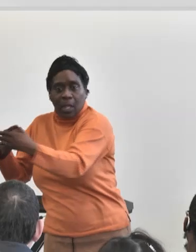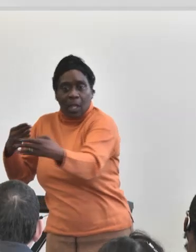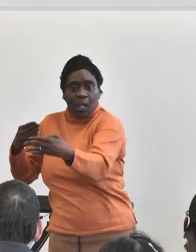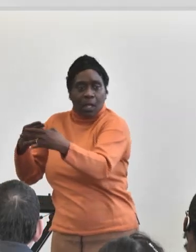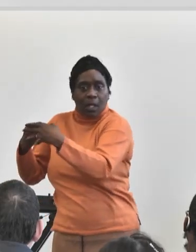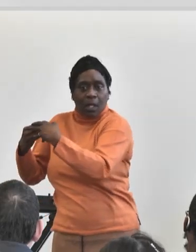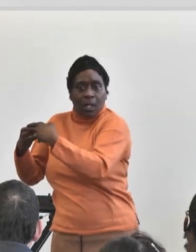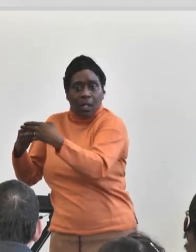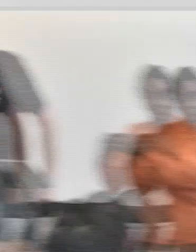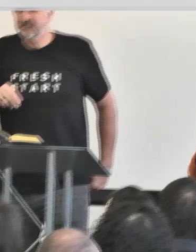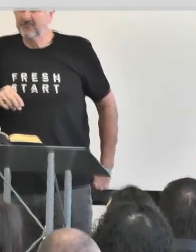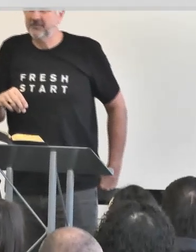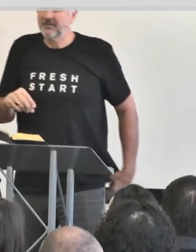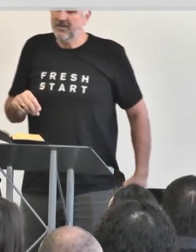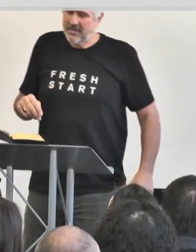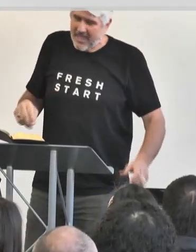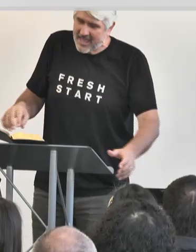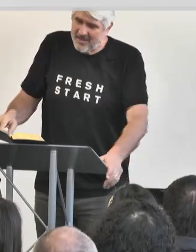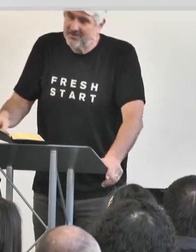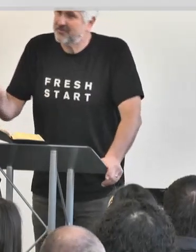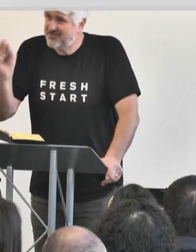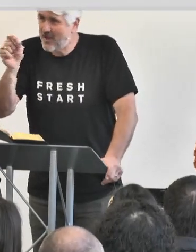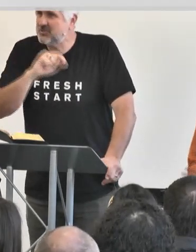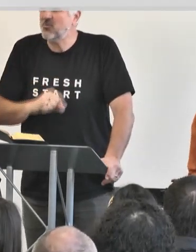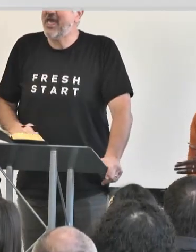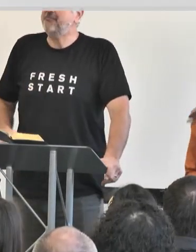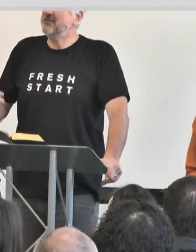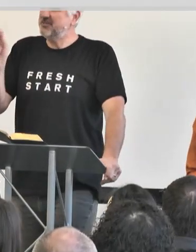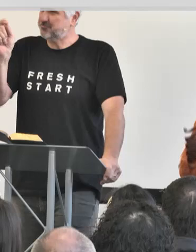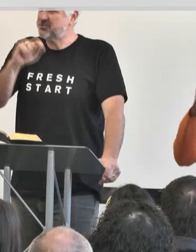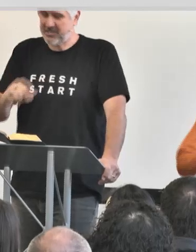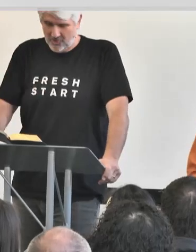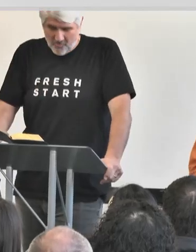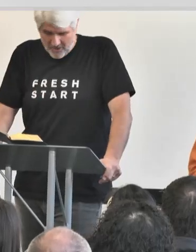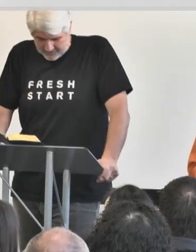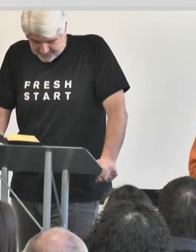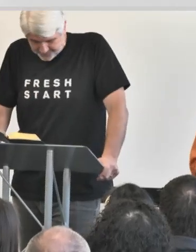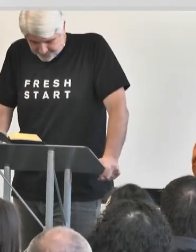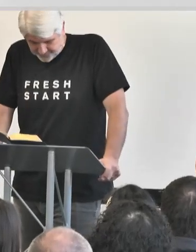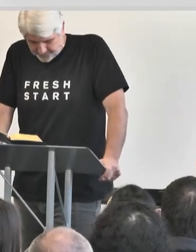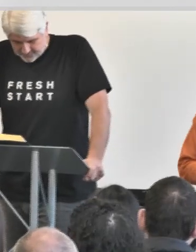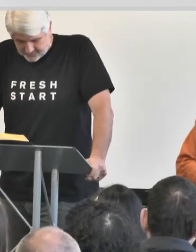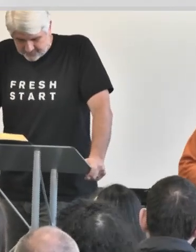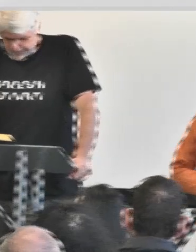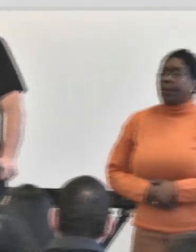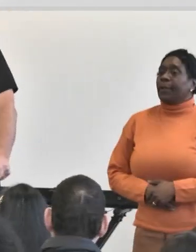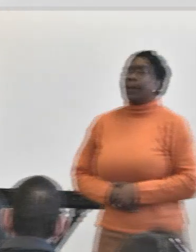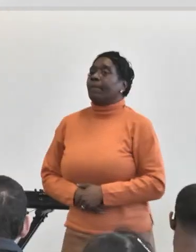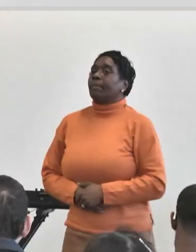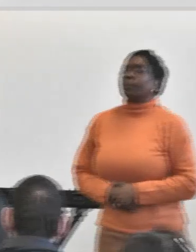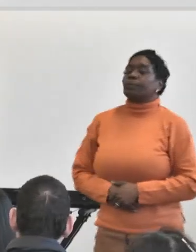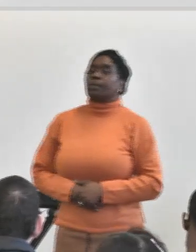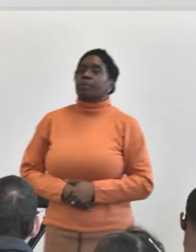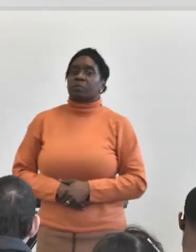ponerlo afuera de la cerca. And that was what happened this particular morning. Y eso fue lo que pasó ese mañana